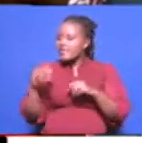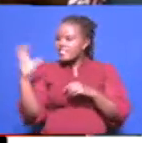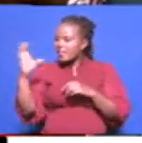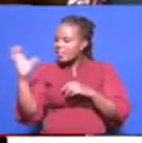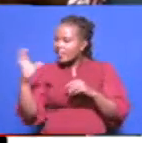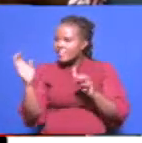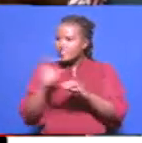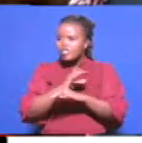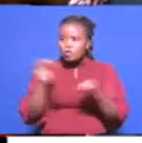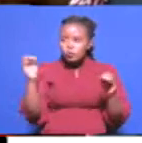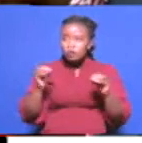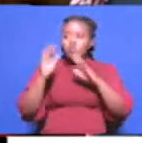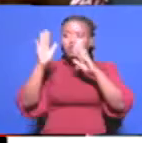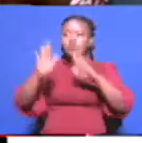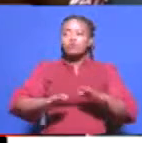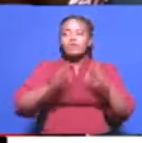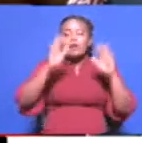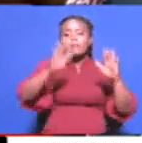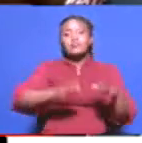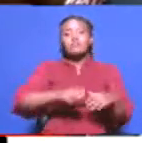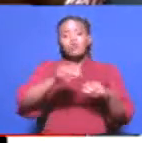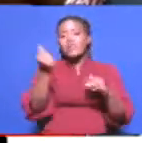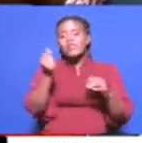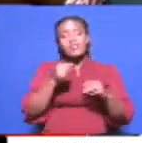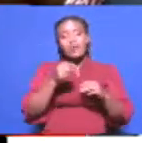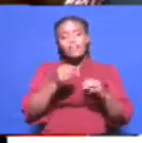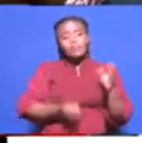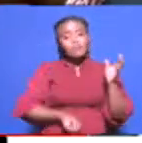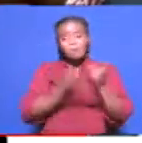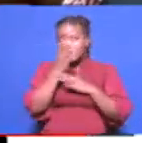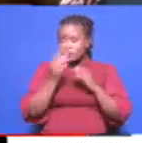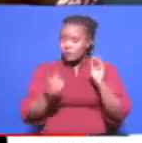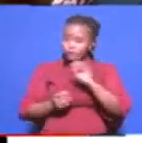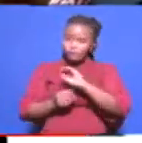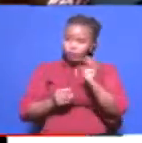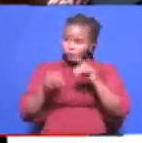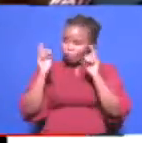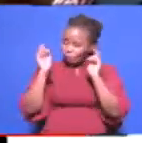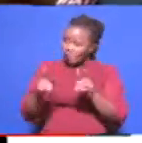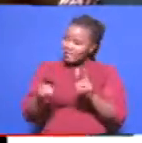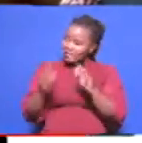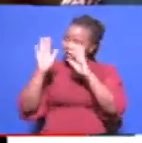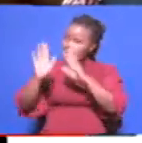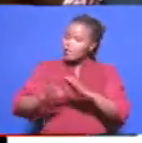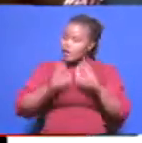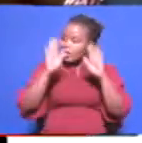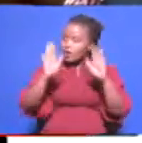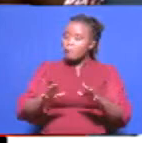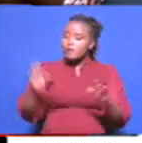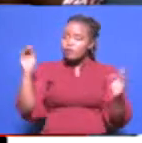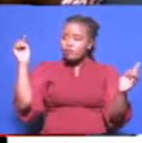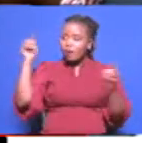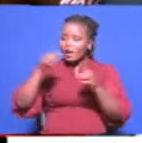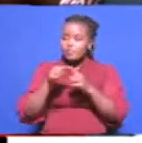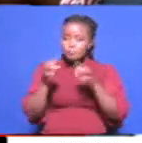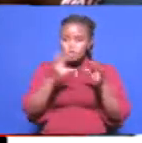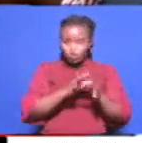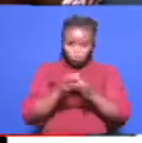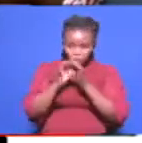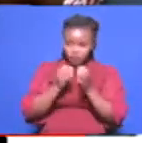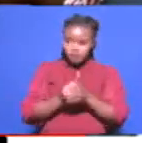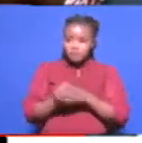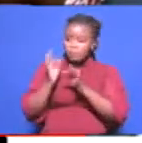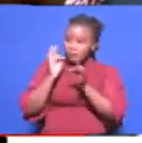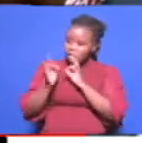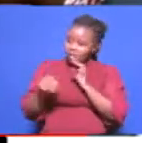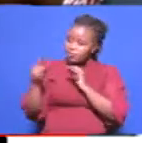campaigning for any other formation other than Azimio. If we get the information